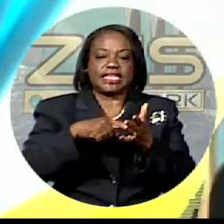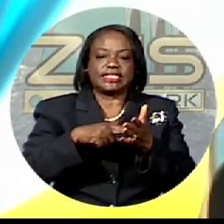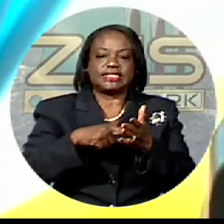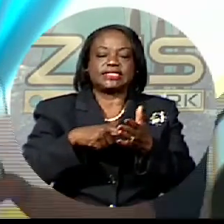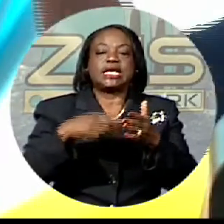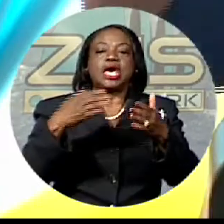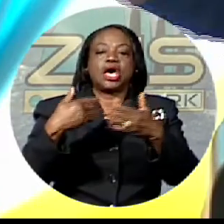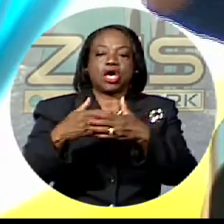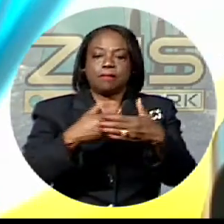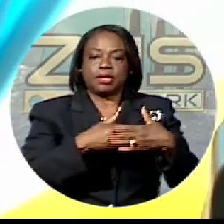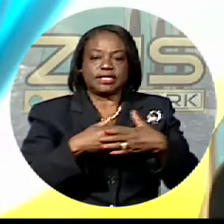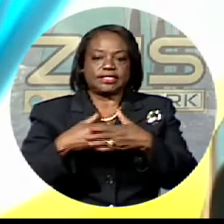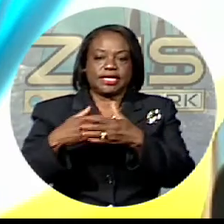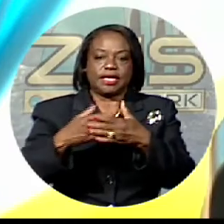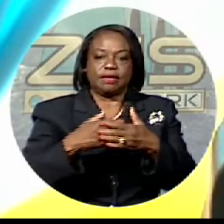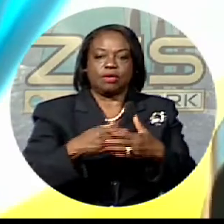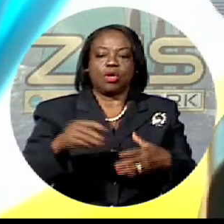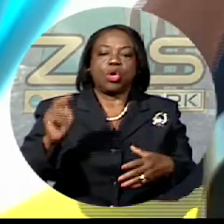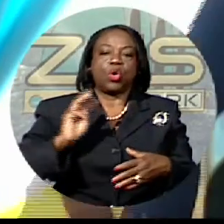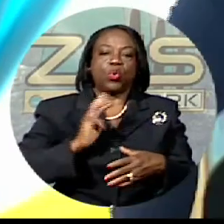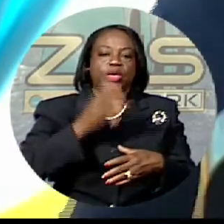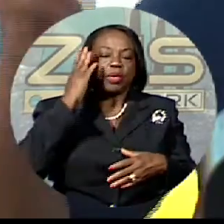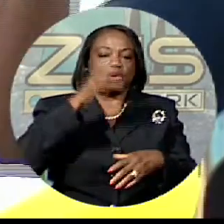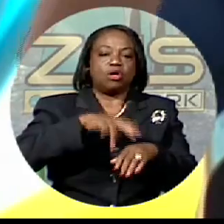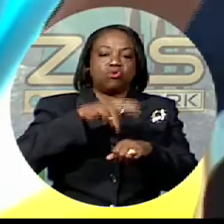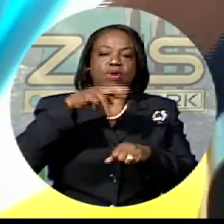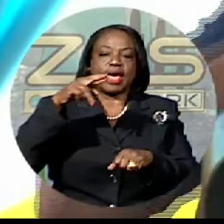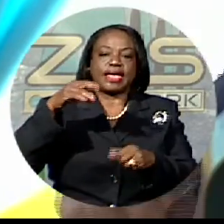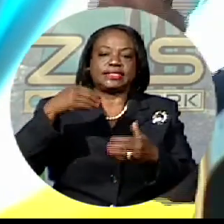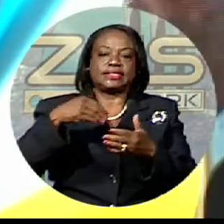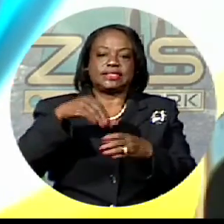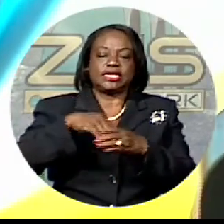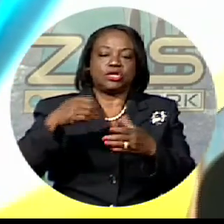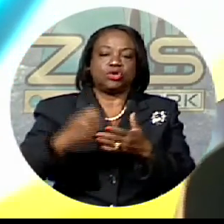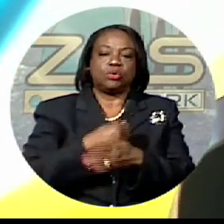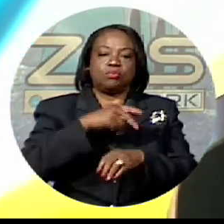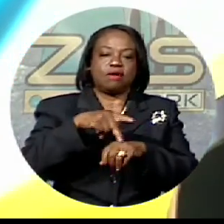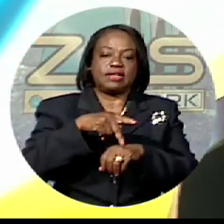today. We are rising in prominence. People of this community. Thank you, Prime Minister.